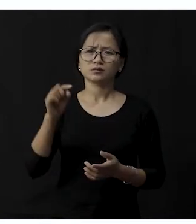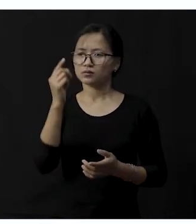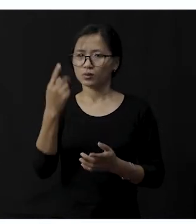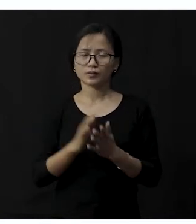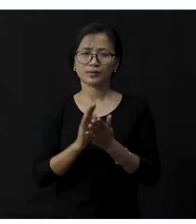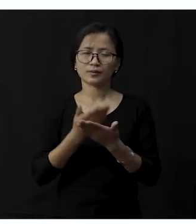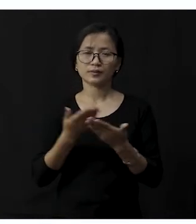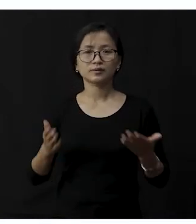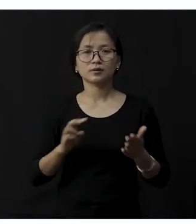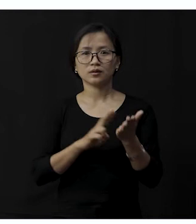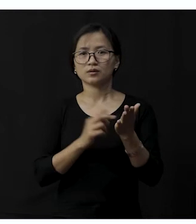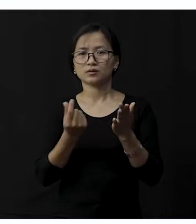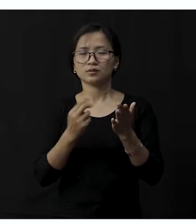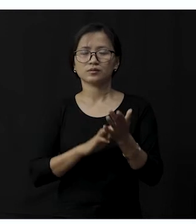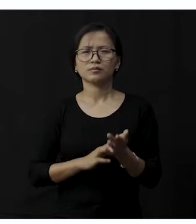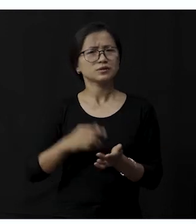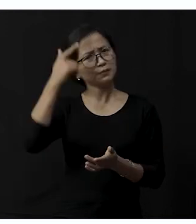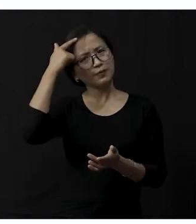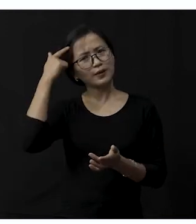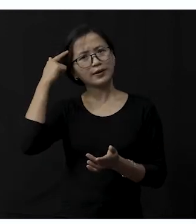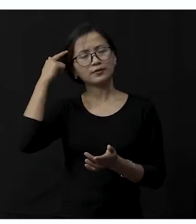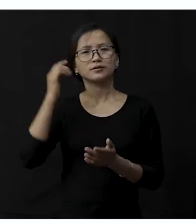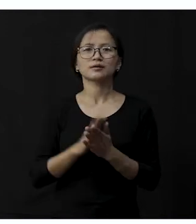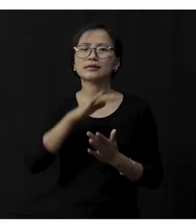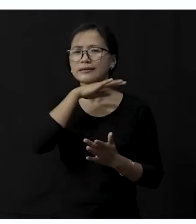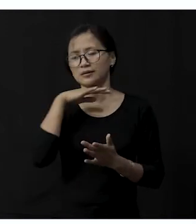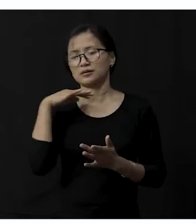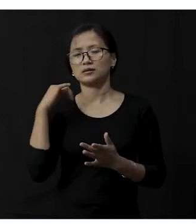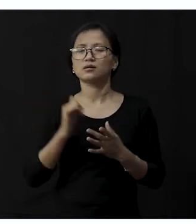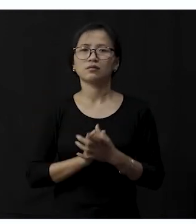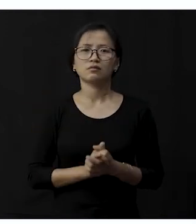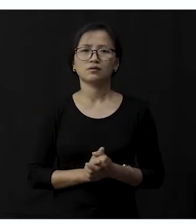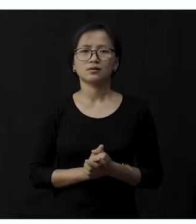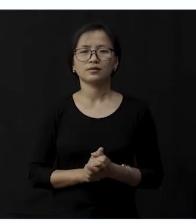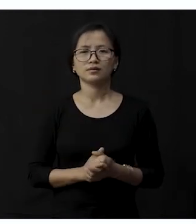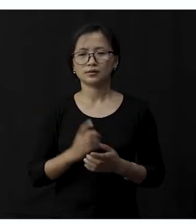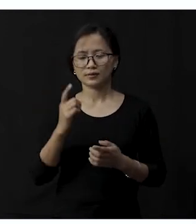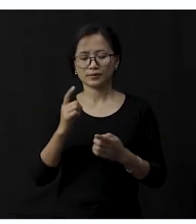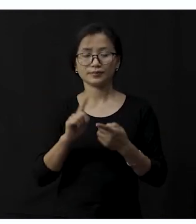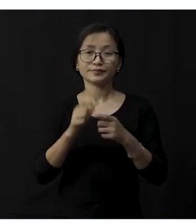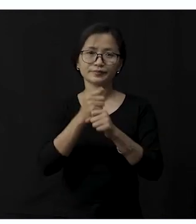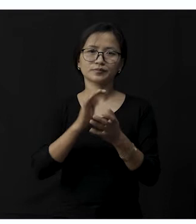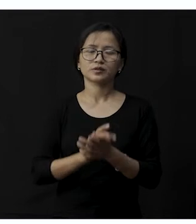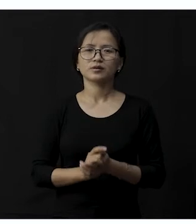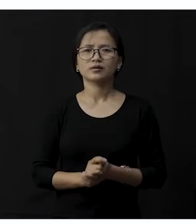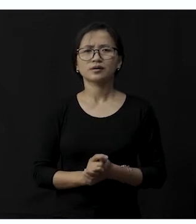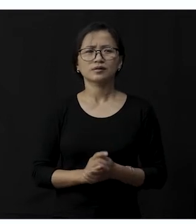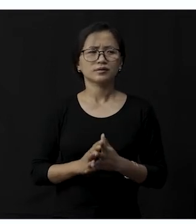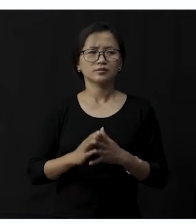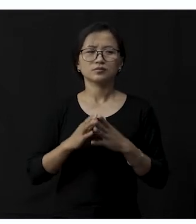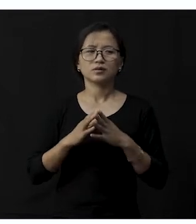is black in color. So what is a dog? It is black. So for example, red, short, big,